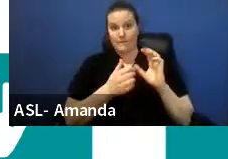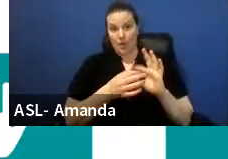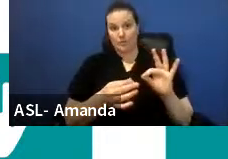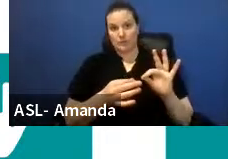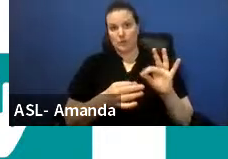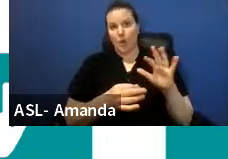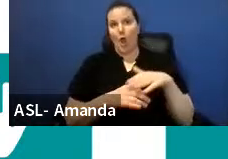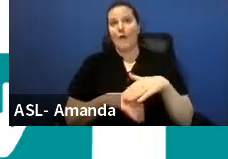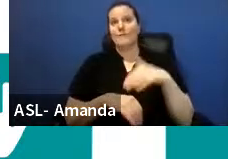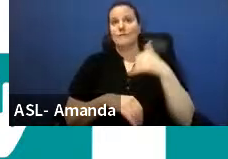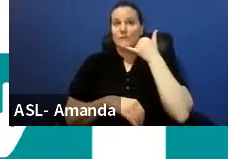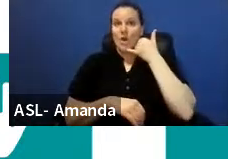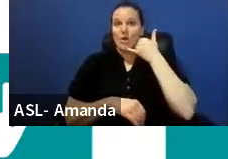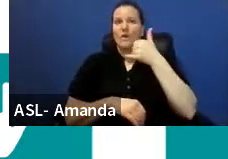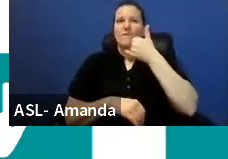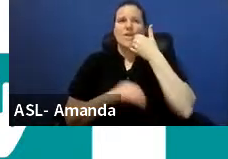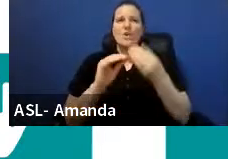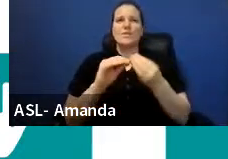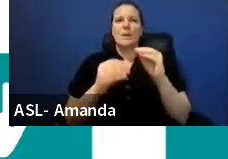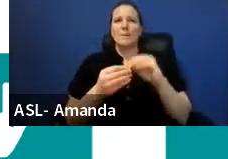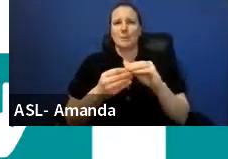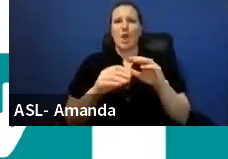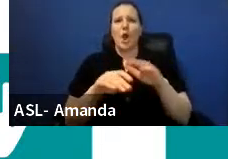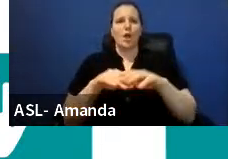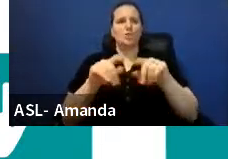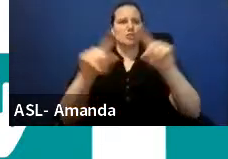via phone, dial